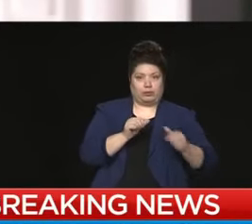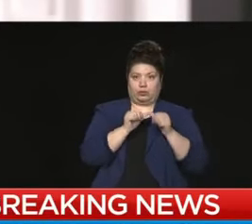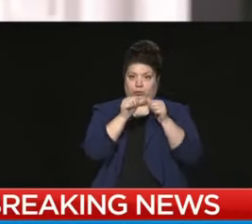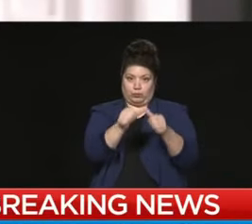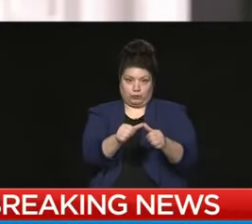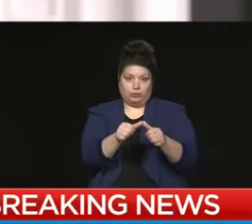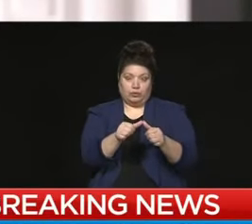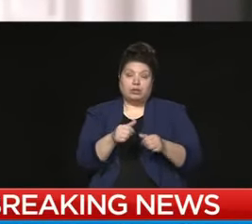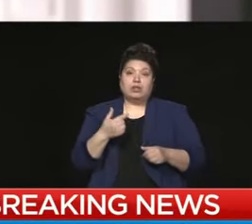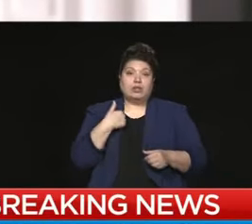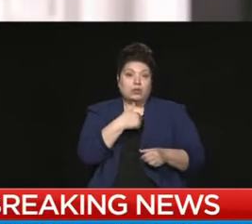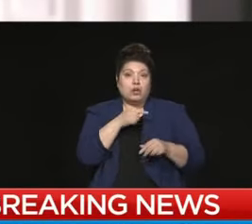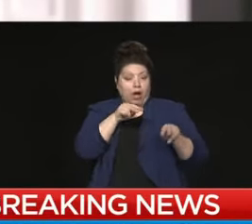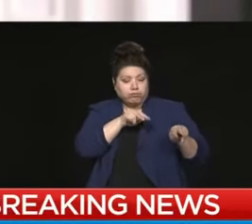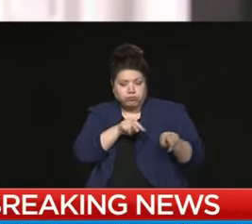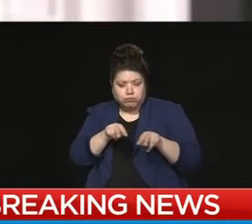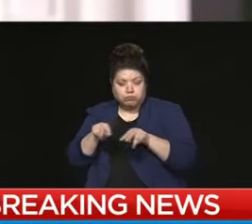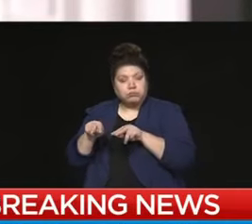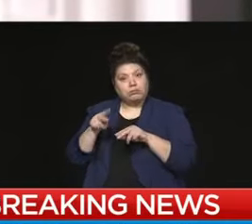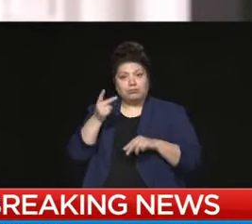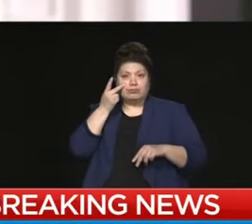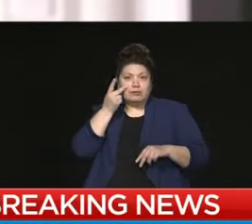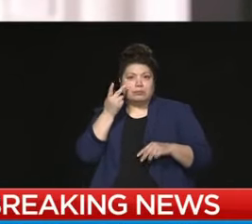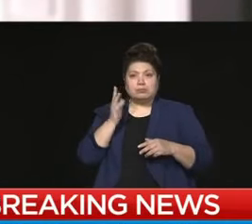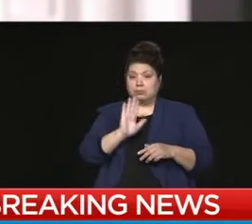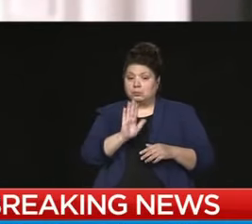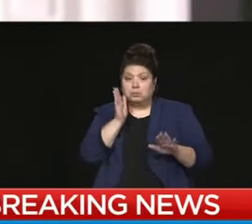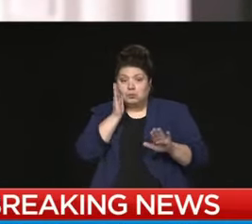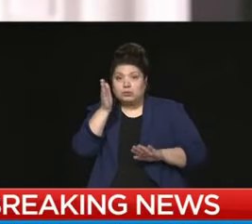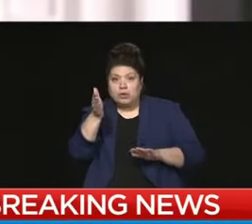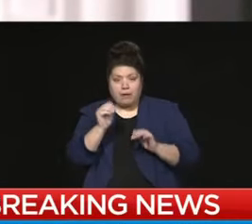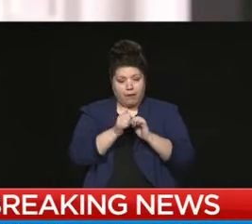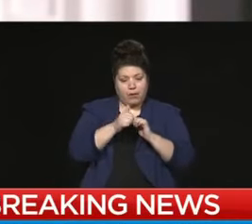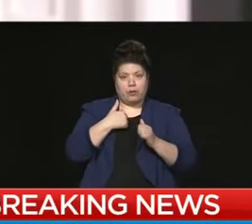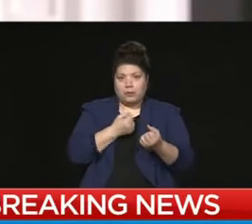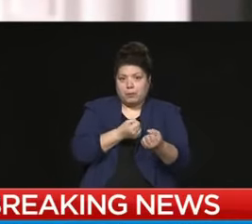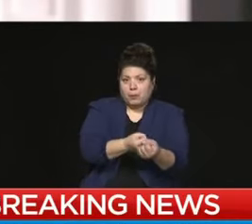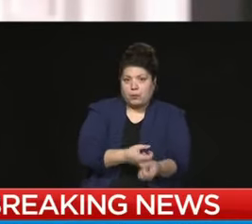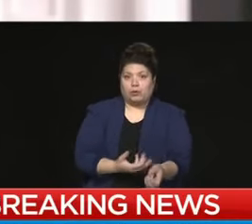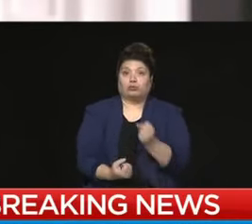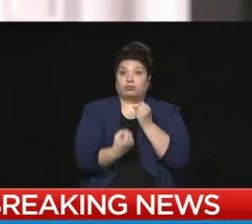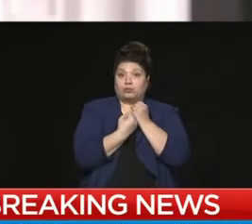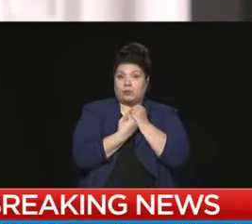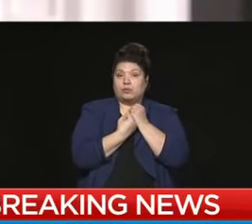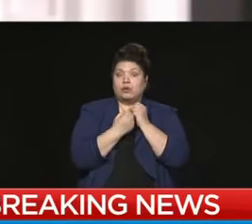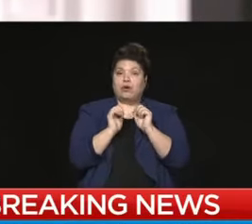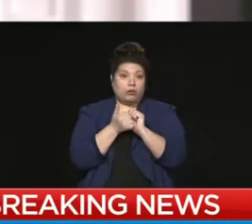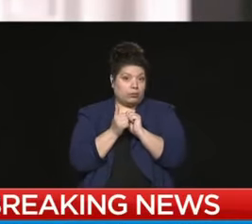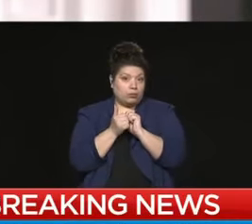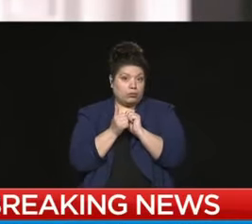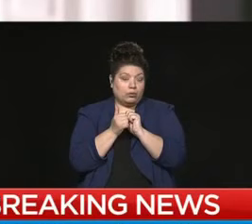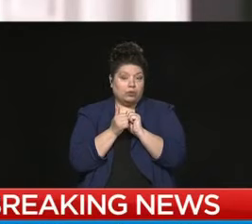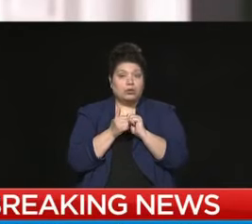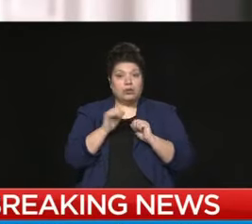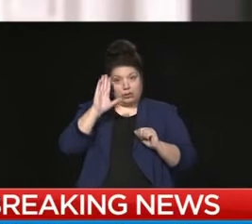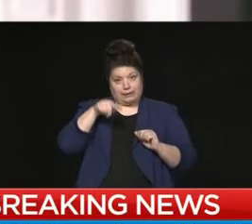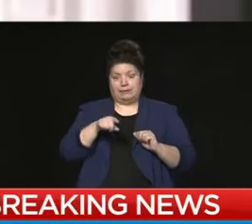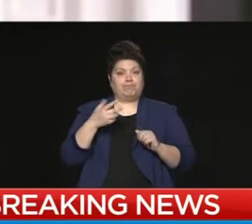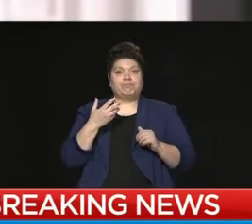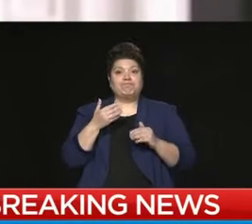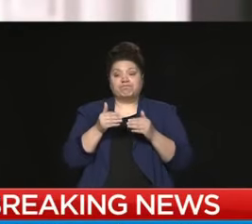continue to look at ways we can move forward to help each other deal with this pandemic. We recognize that it will be time